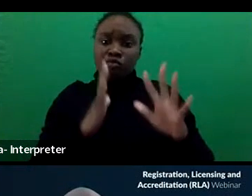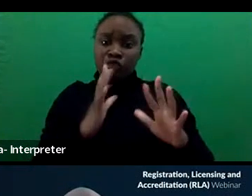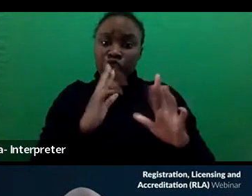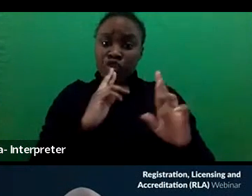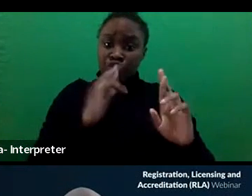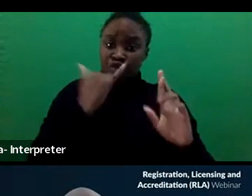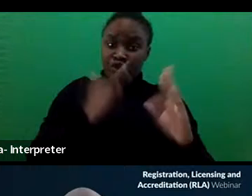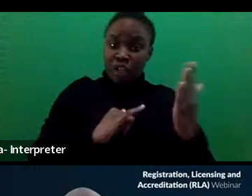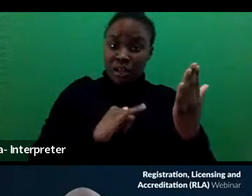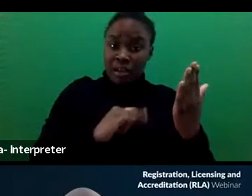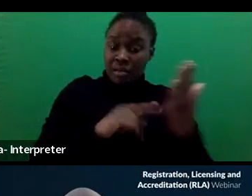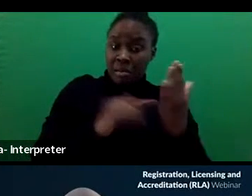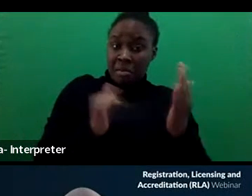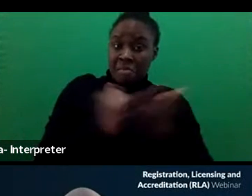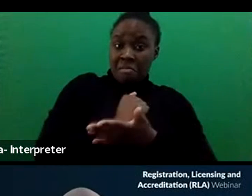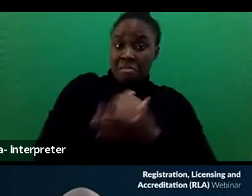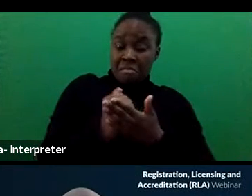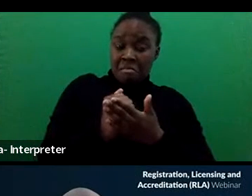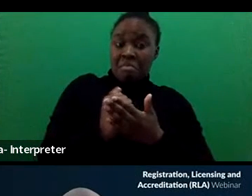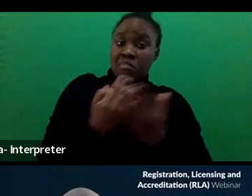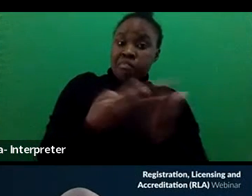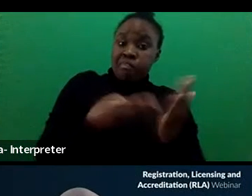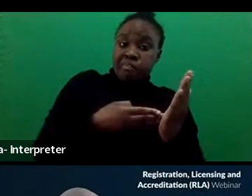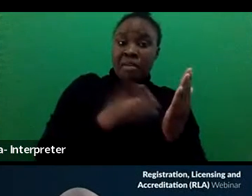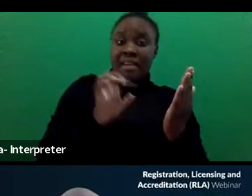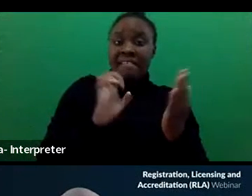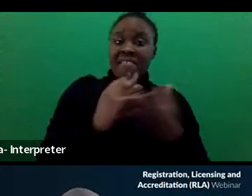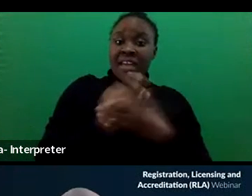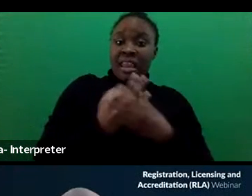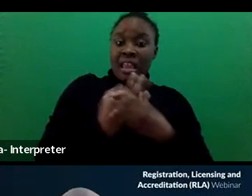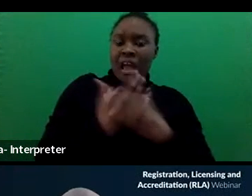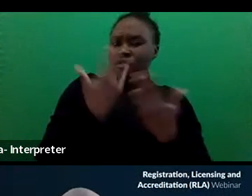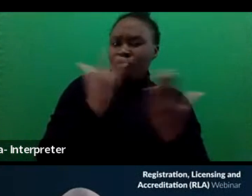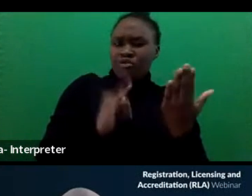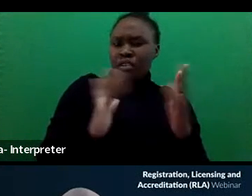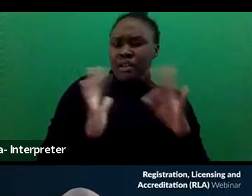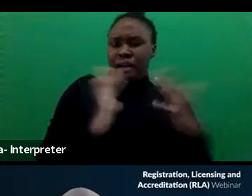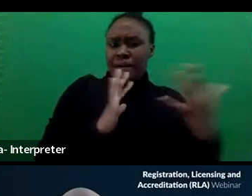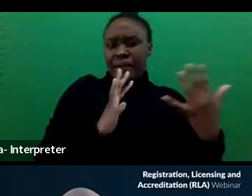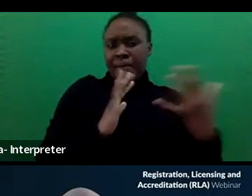using e-filing? I'll ask Katleho to take the question for us.